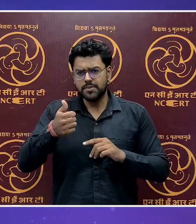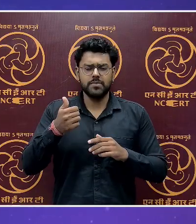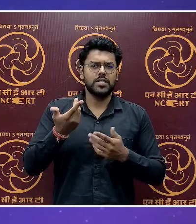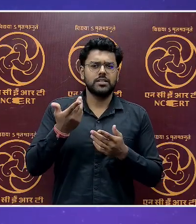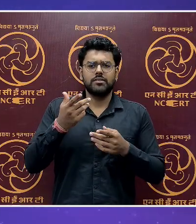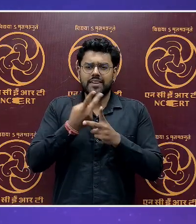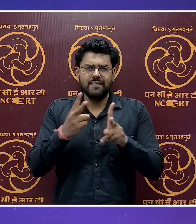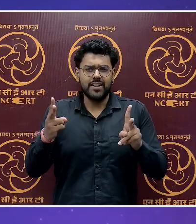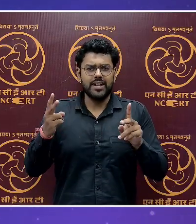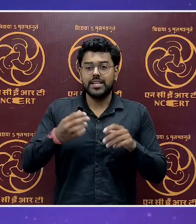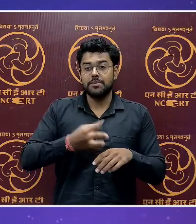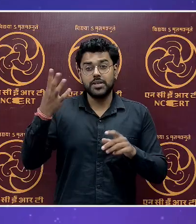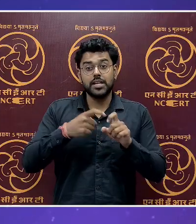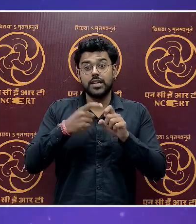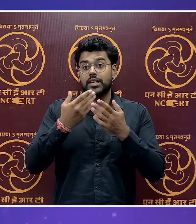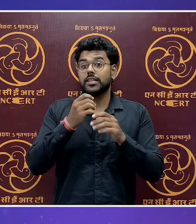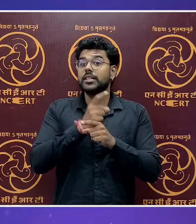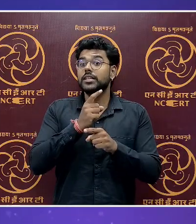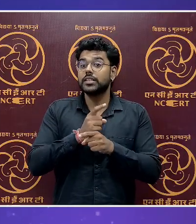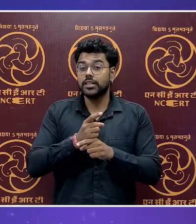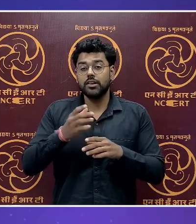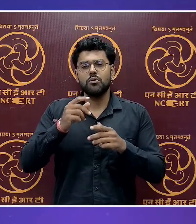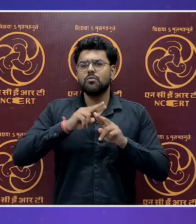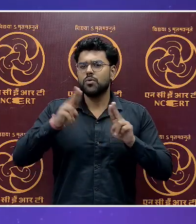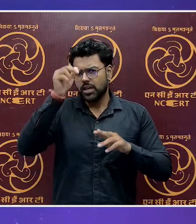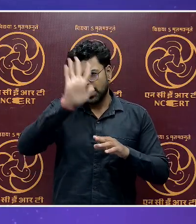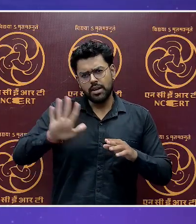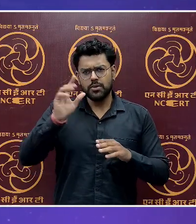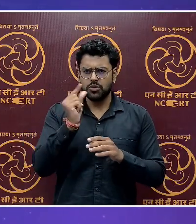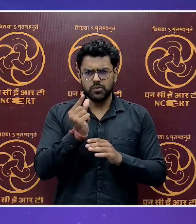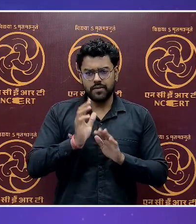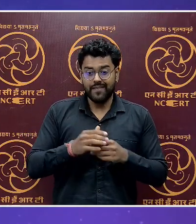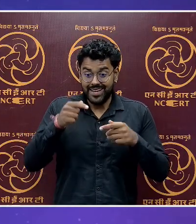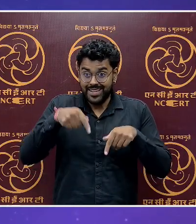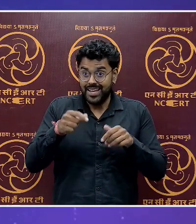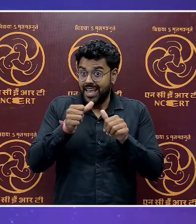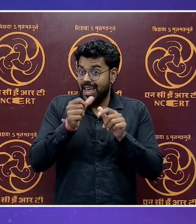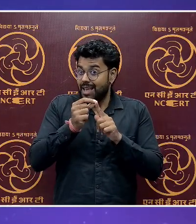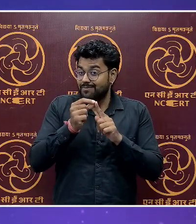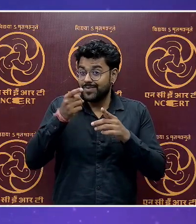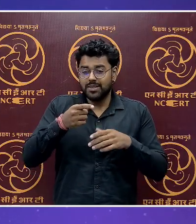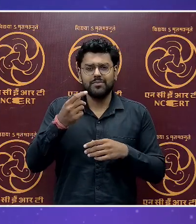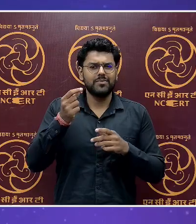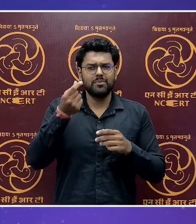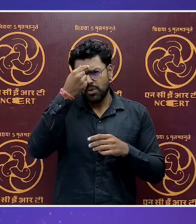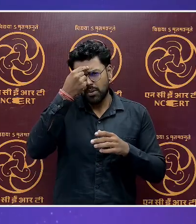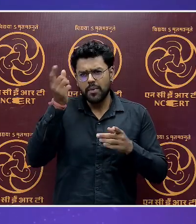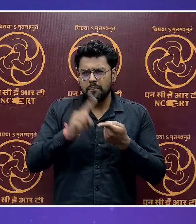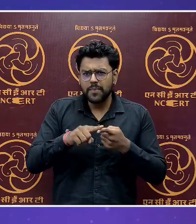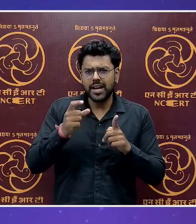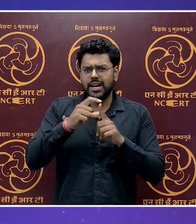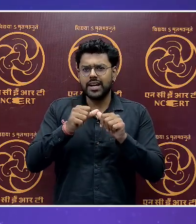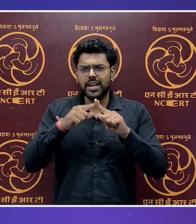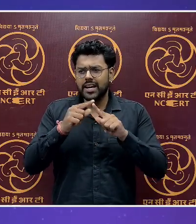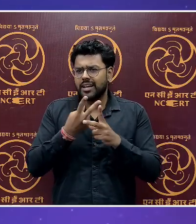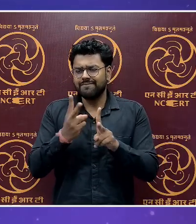special educator in entire nation. Now, this application is facing certain issues in terms of the data migration, in terms